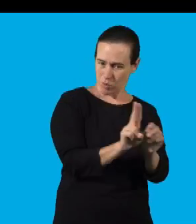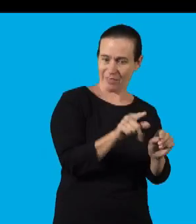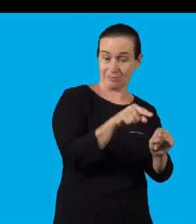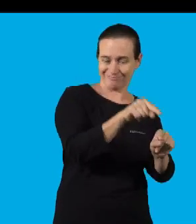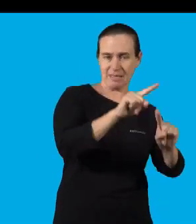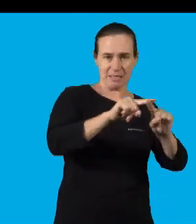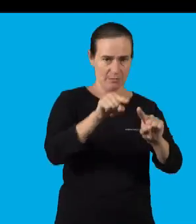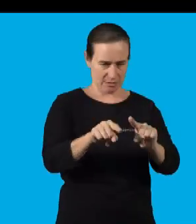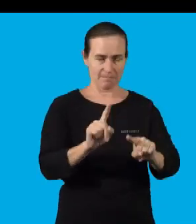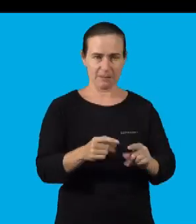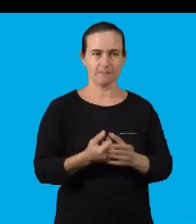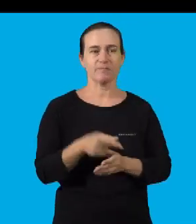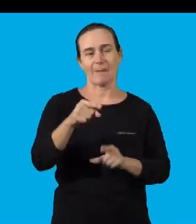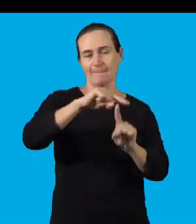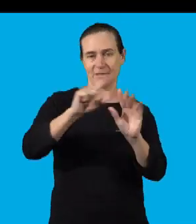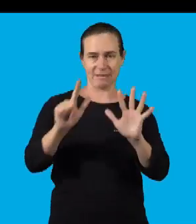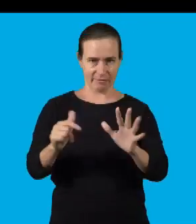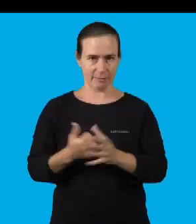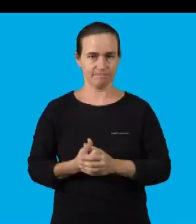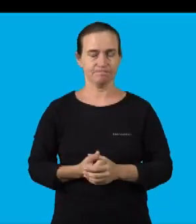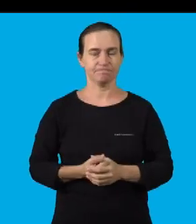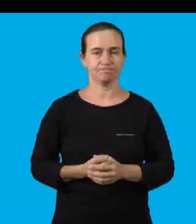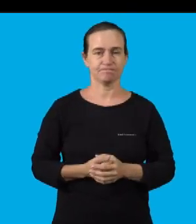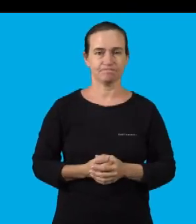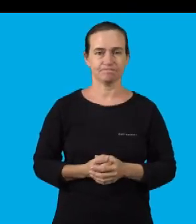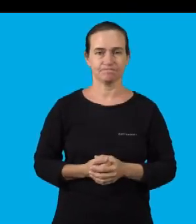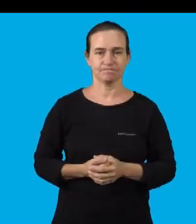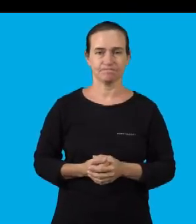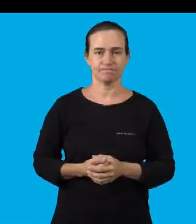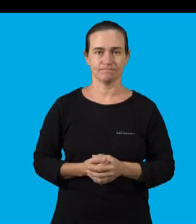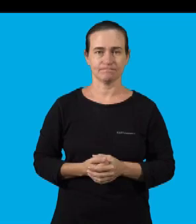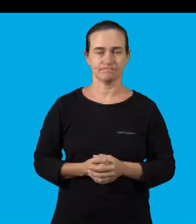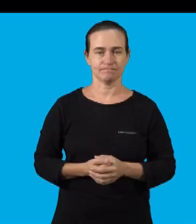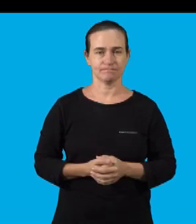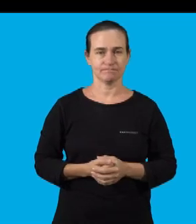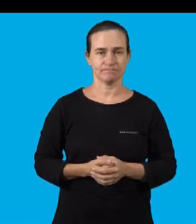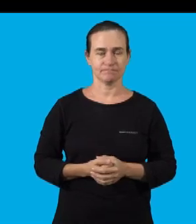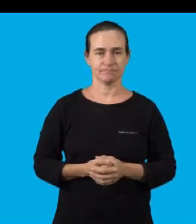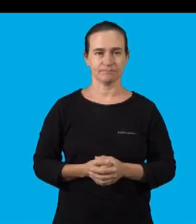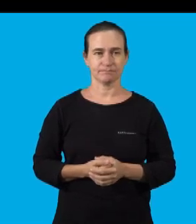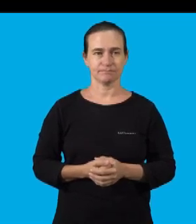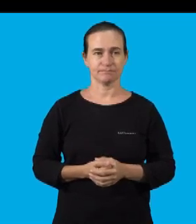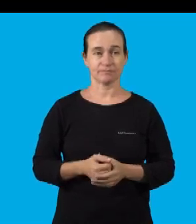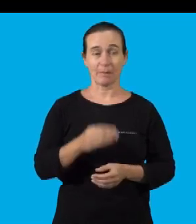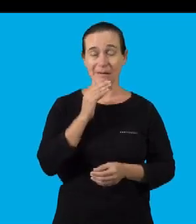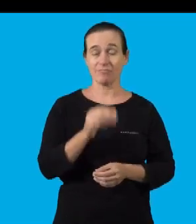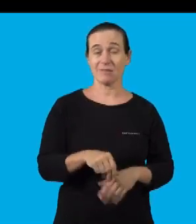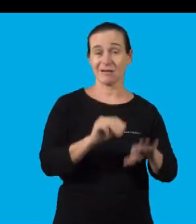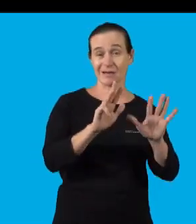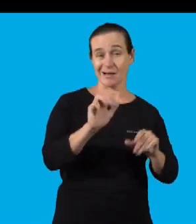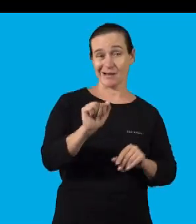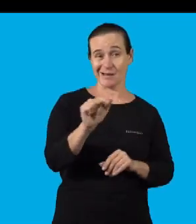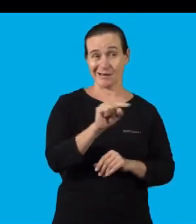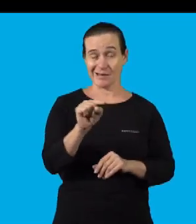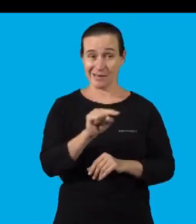remain together. And of course, we have the plus 7 on this side as well. Then we are going to have 9A